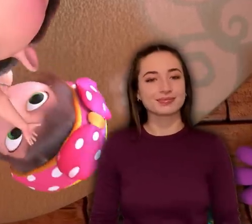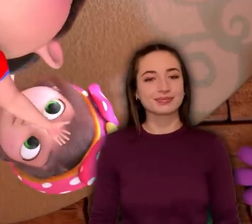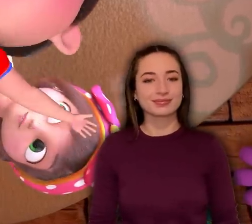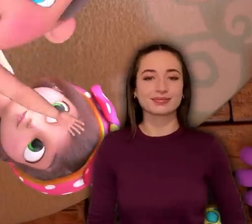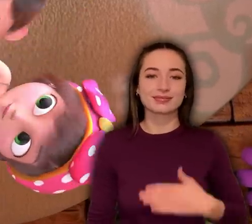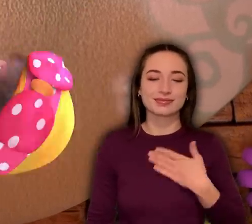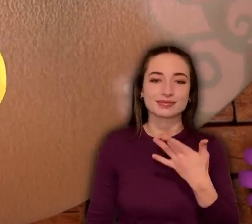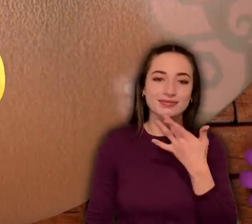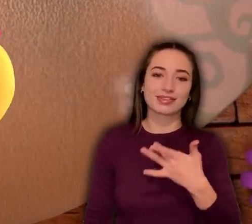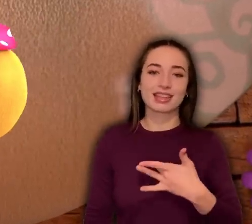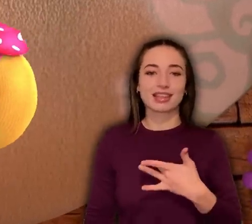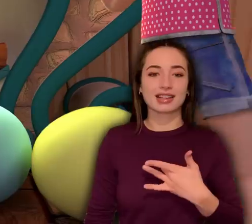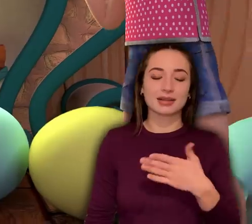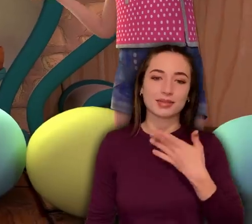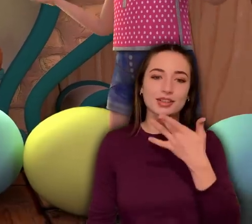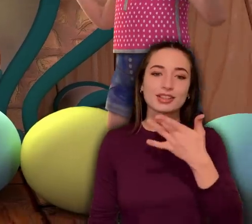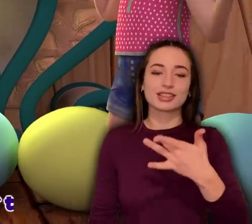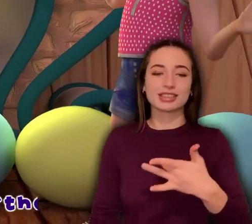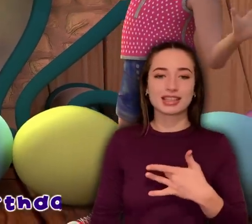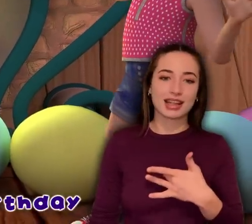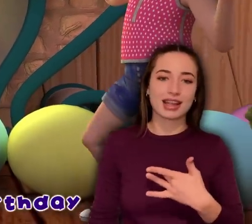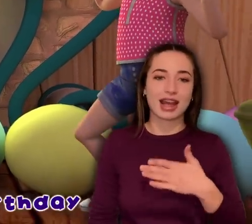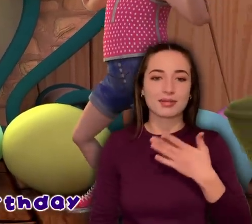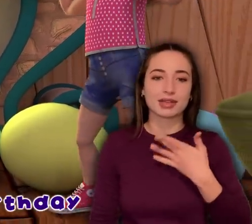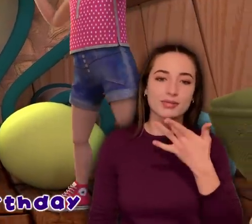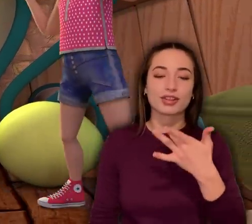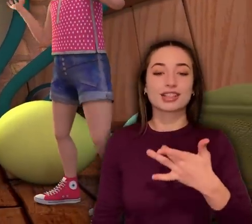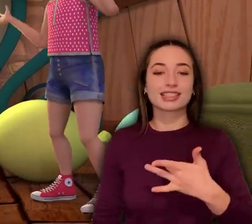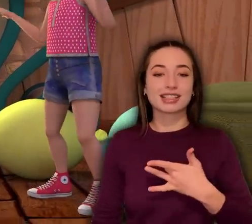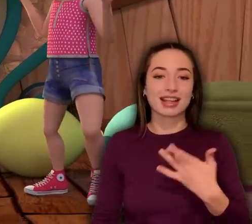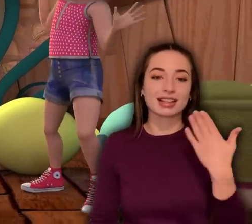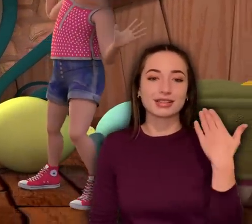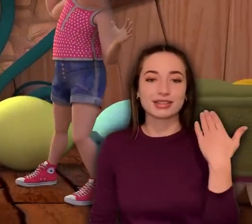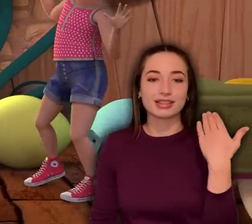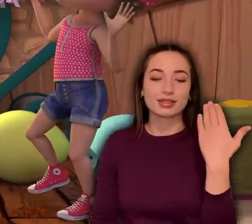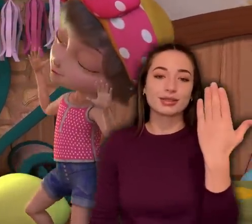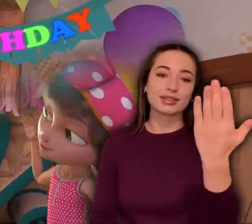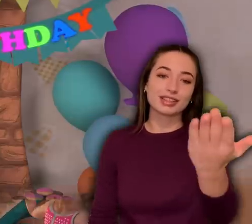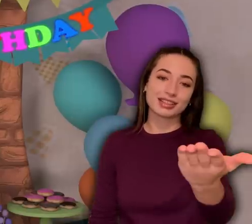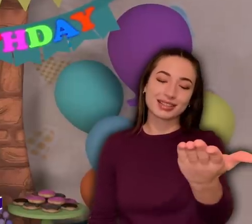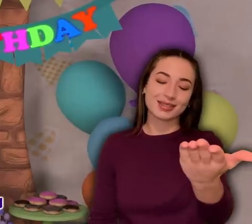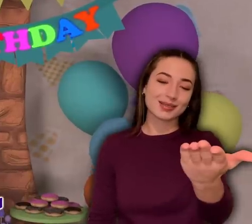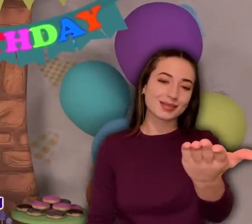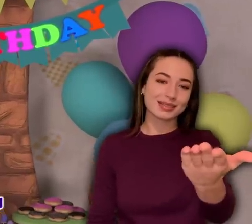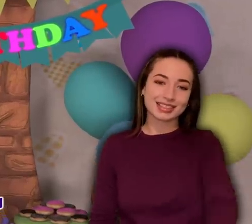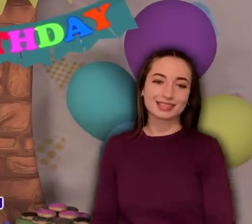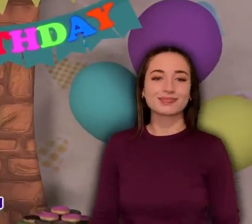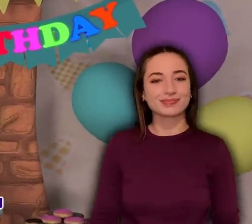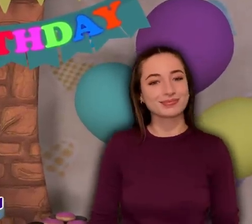happy birthday happy birthday happy birthday to you